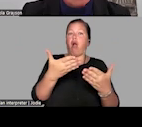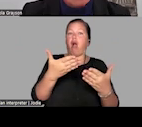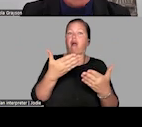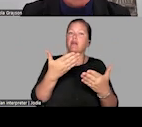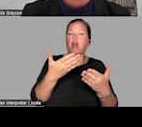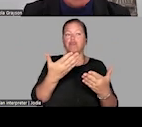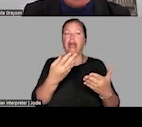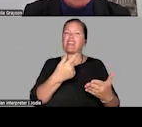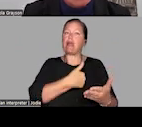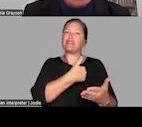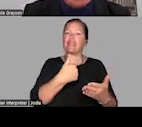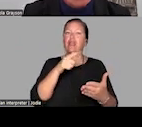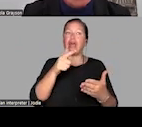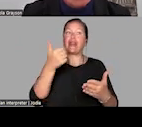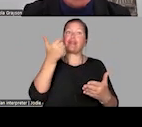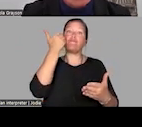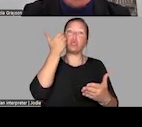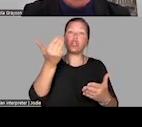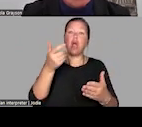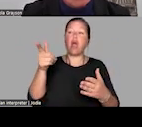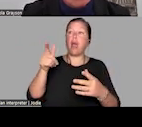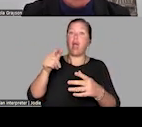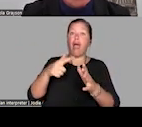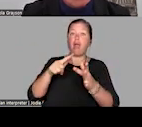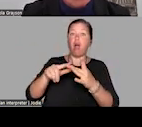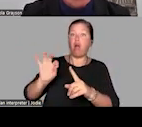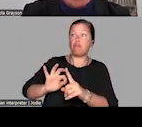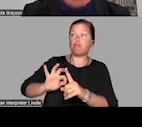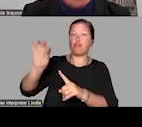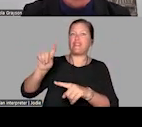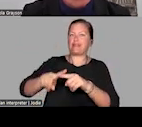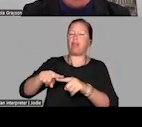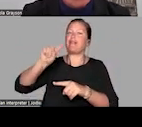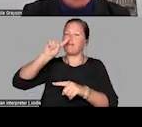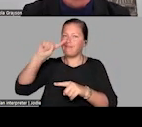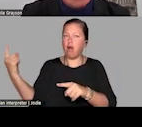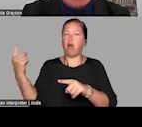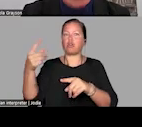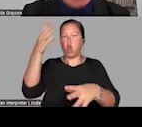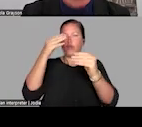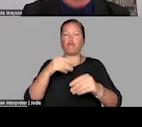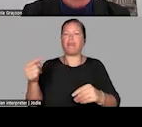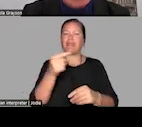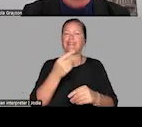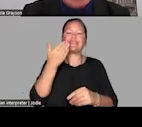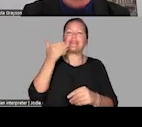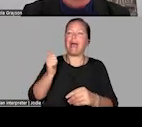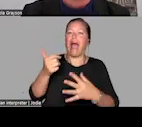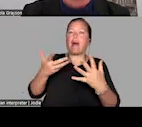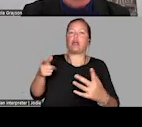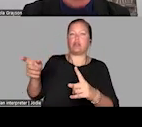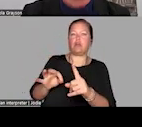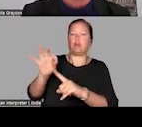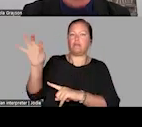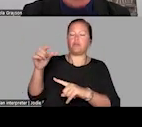even future better AI will not be able to learn from it, no matter how good they become, because the